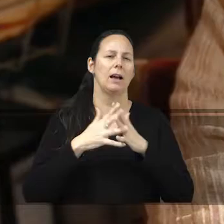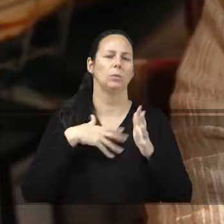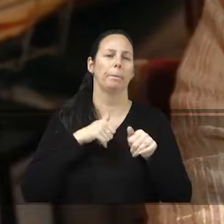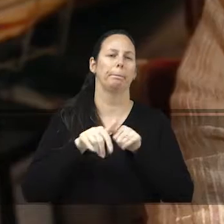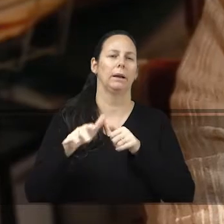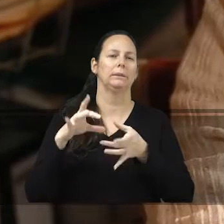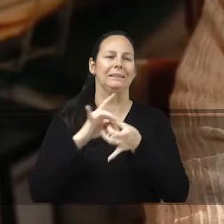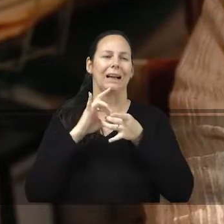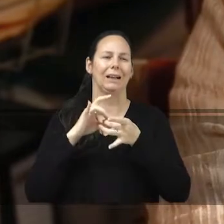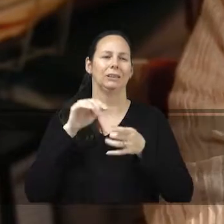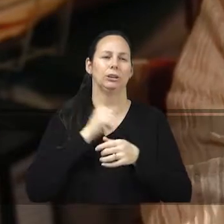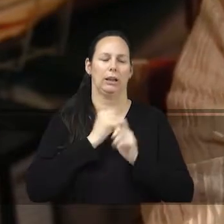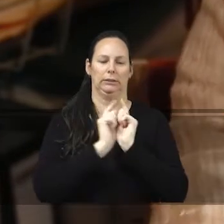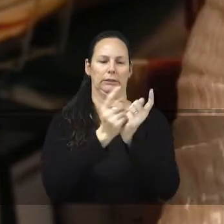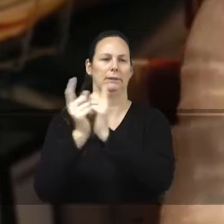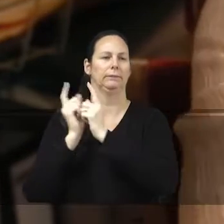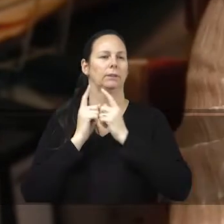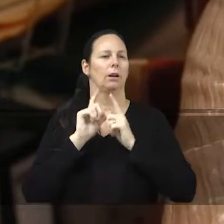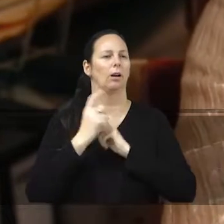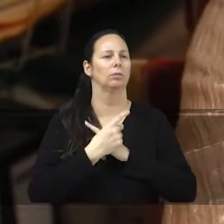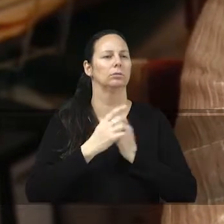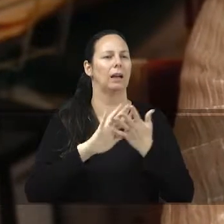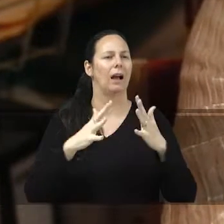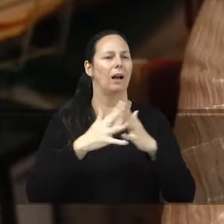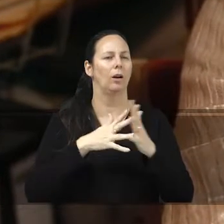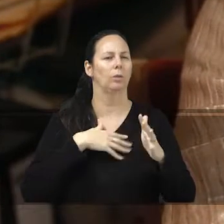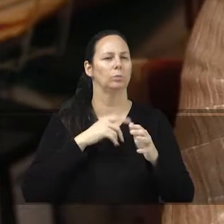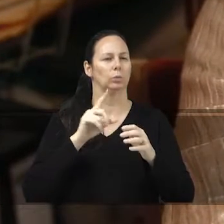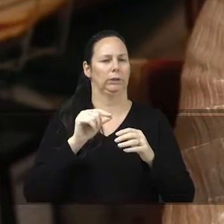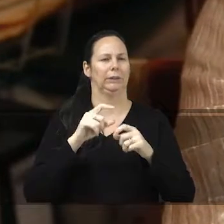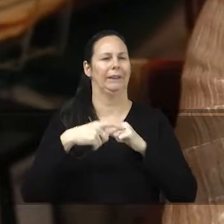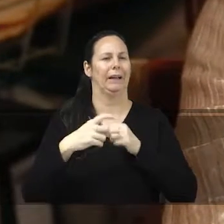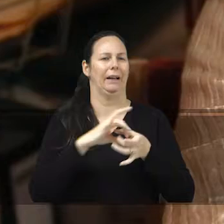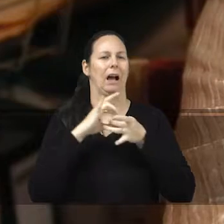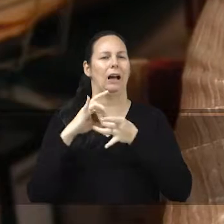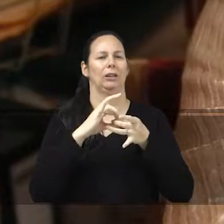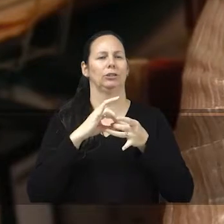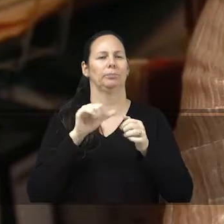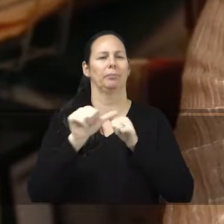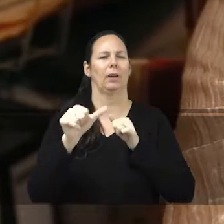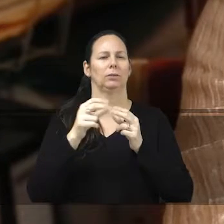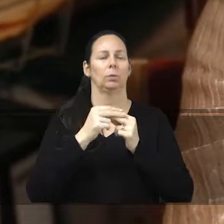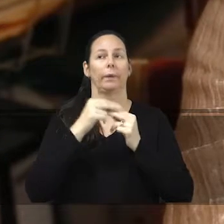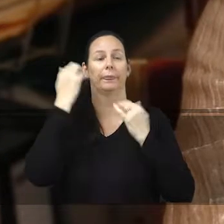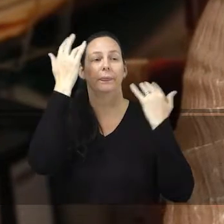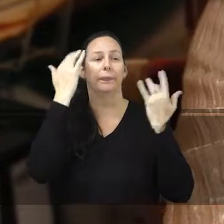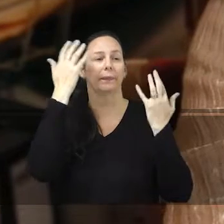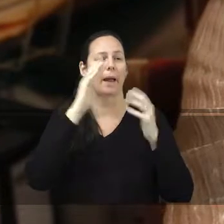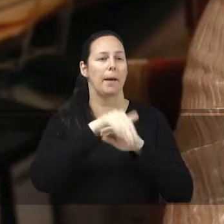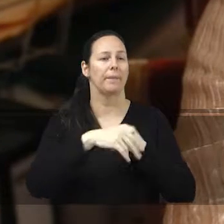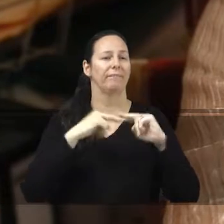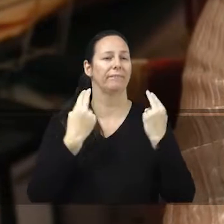with our different cultures? How do we engage best with thinking about family in the